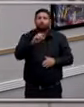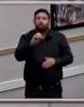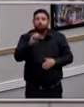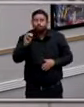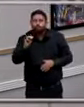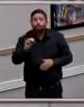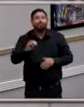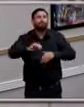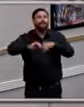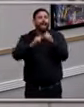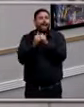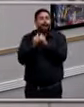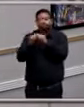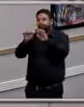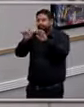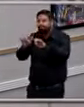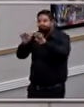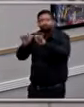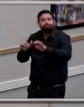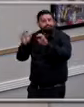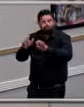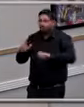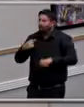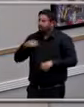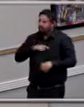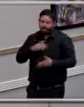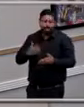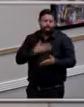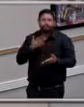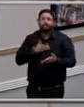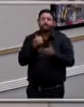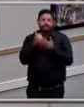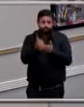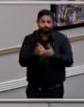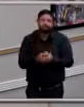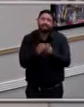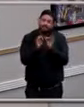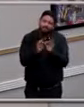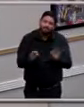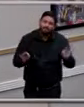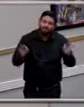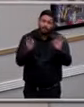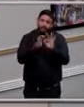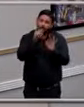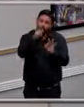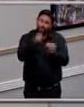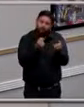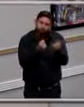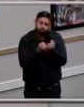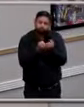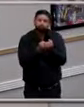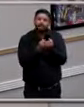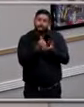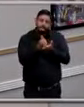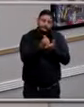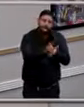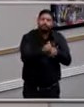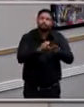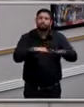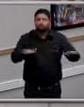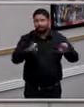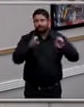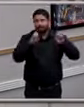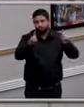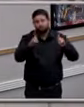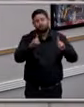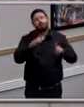you need to complete. It's important that you continue your child's education. So be patient,